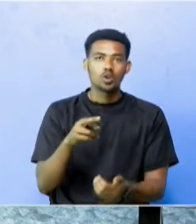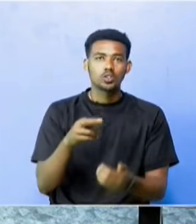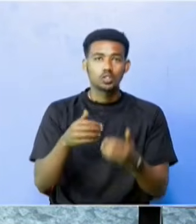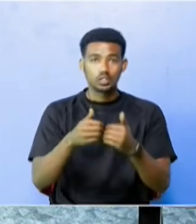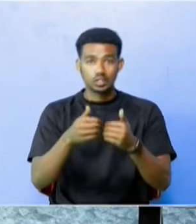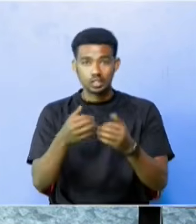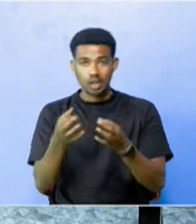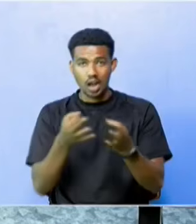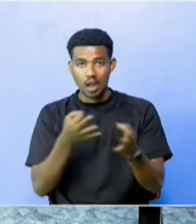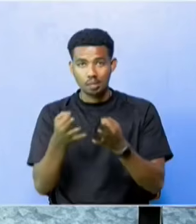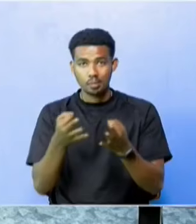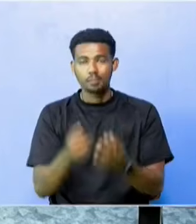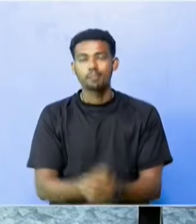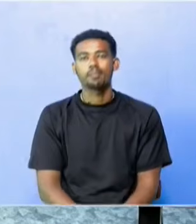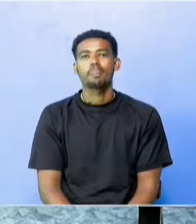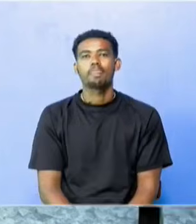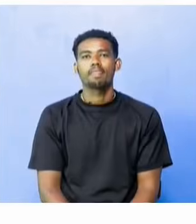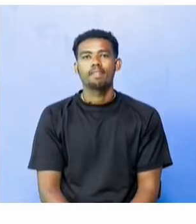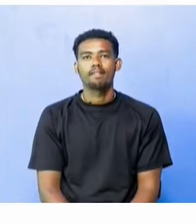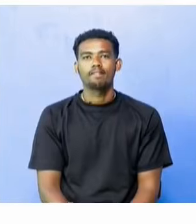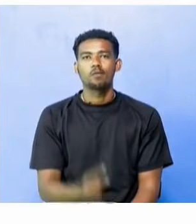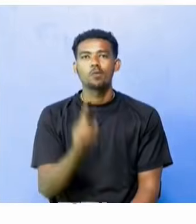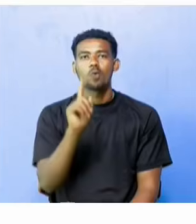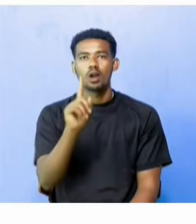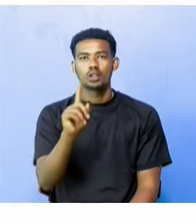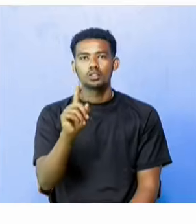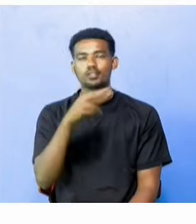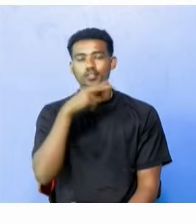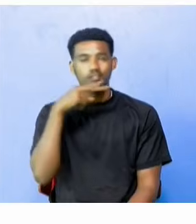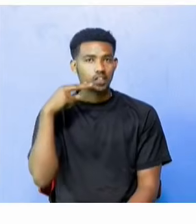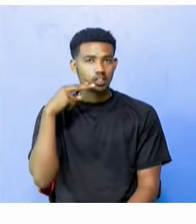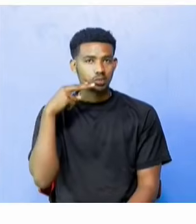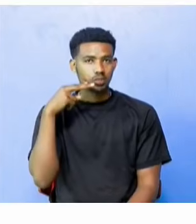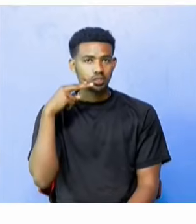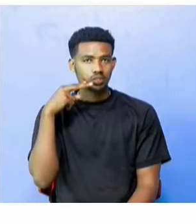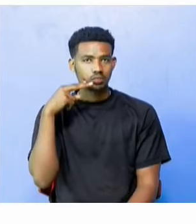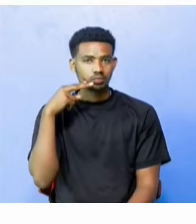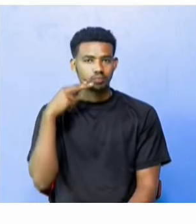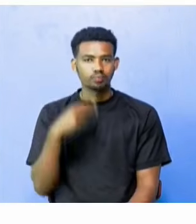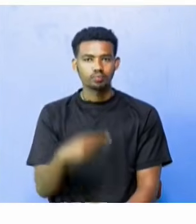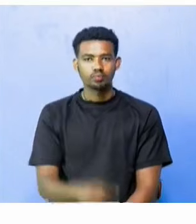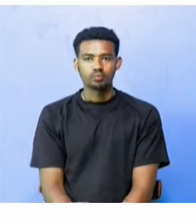describe, yes, to describe verbs,